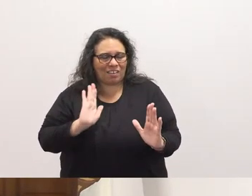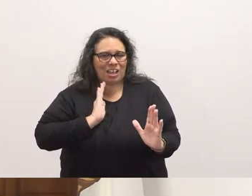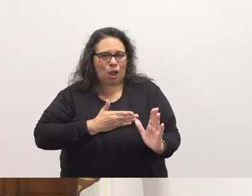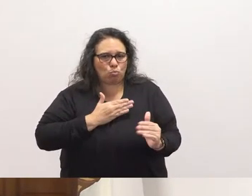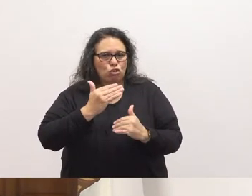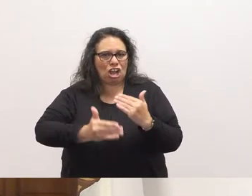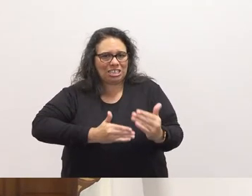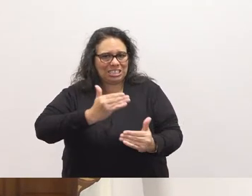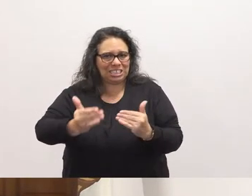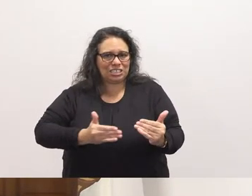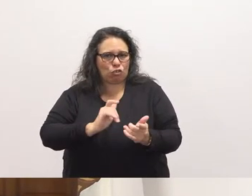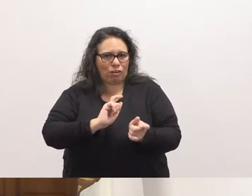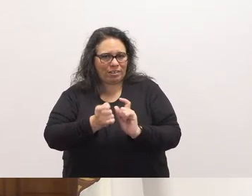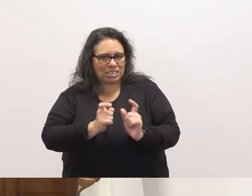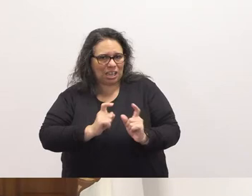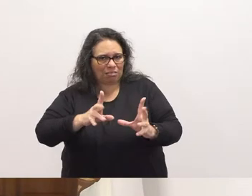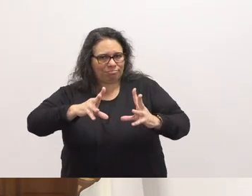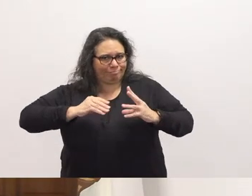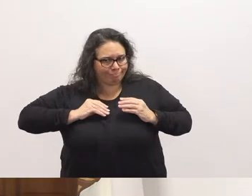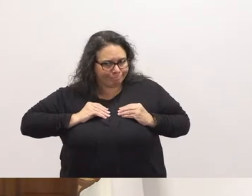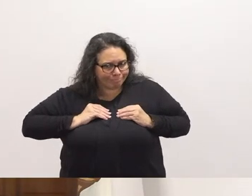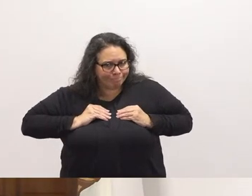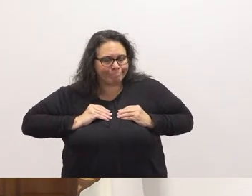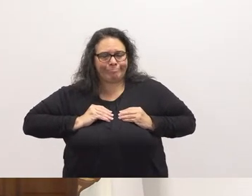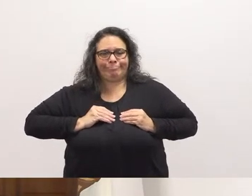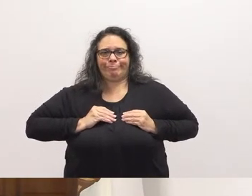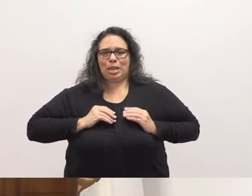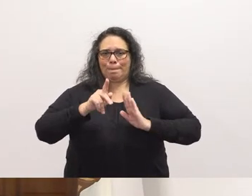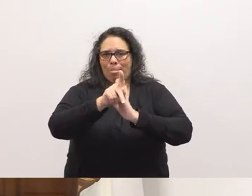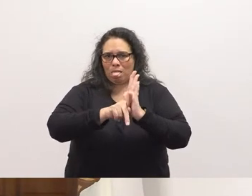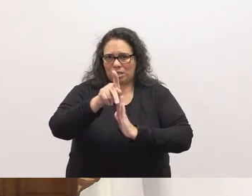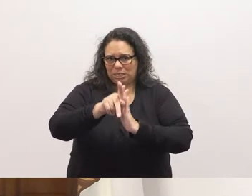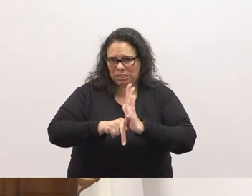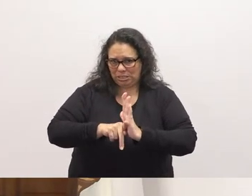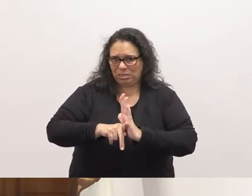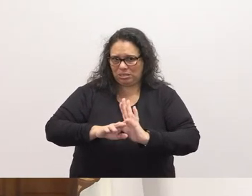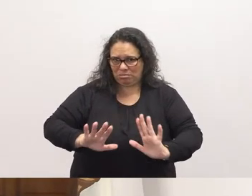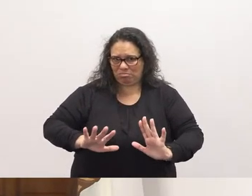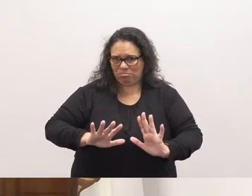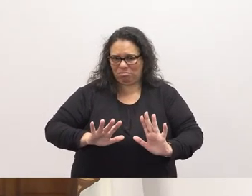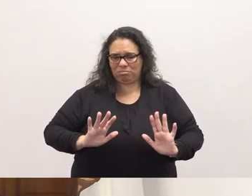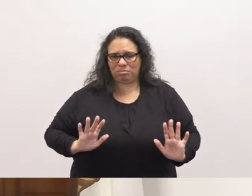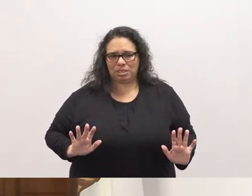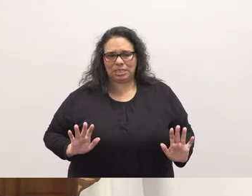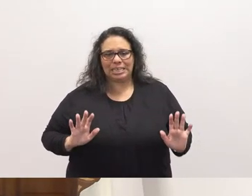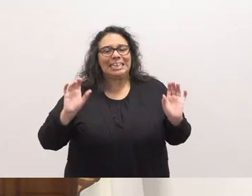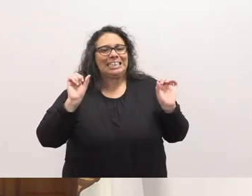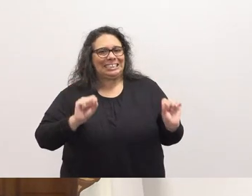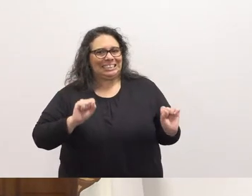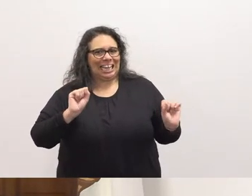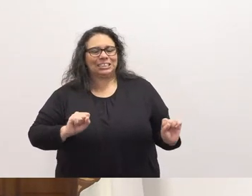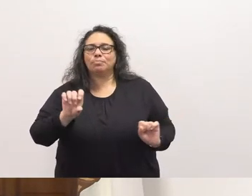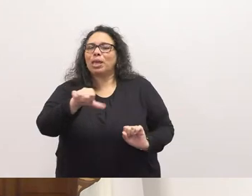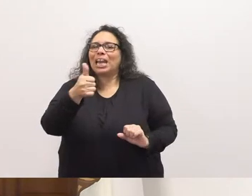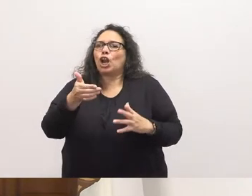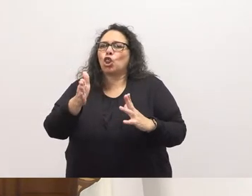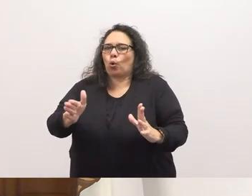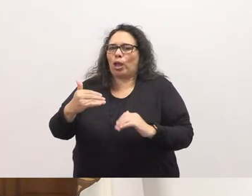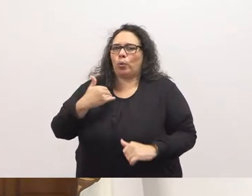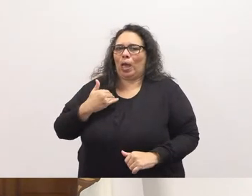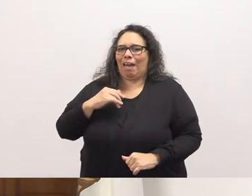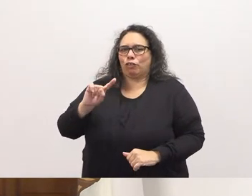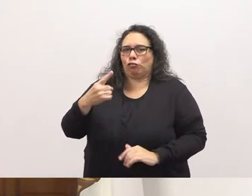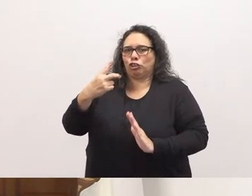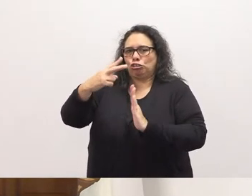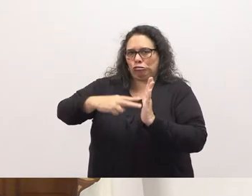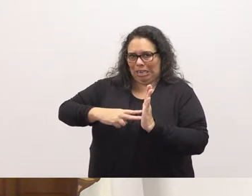for revising and adopting upcoming policies that we need to revise. In a different way, we'll have a first reading.